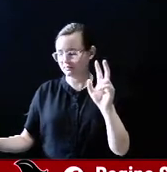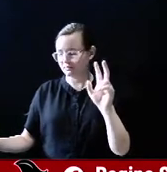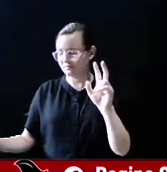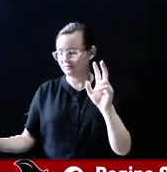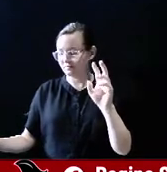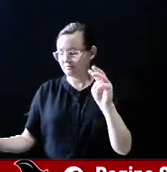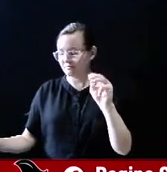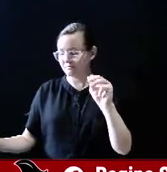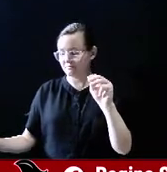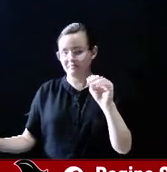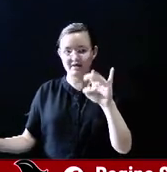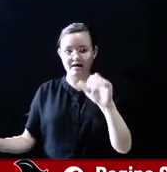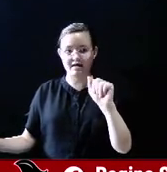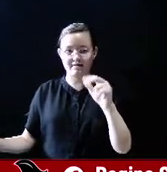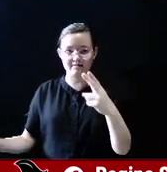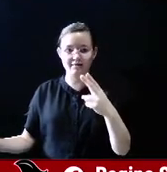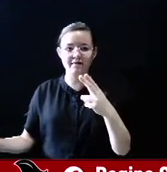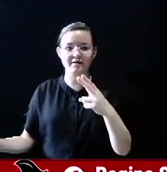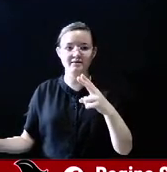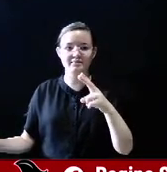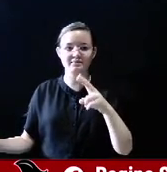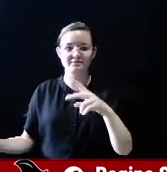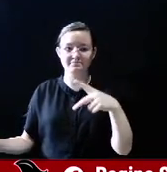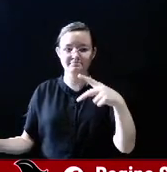Micaiah Elizabeth Beatty.